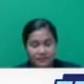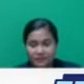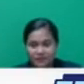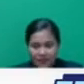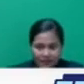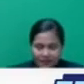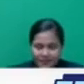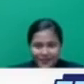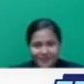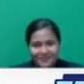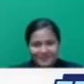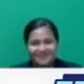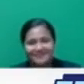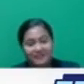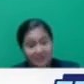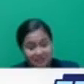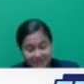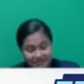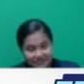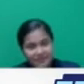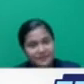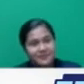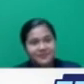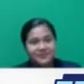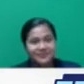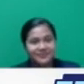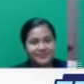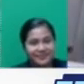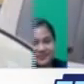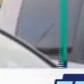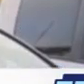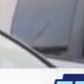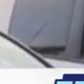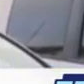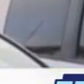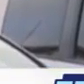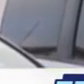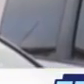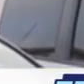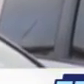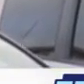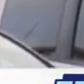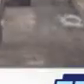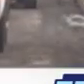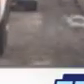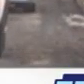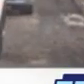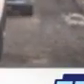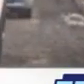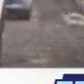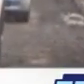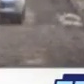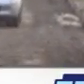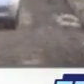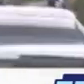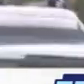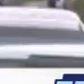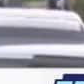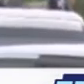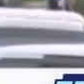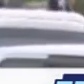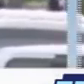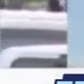In this bulletin, opposition MPs walk out of Parliament. Traffic jams irk commuters.